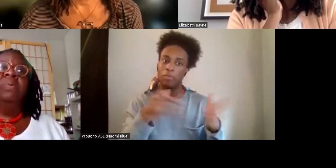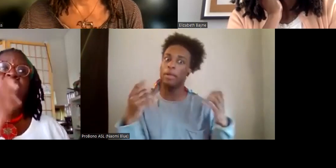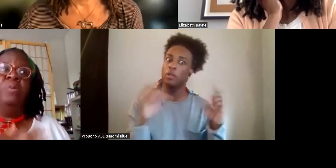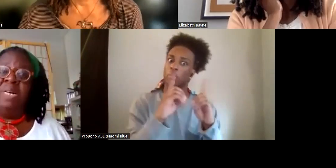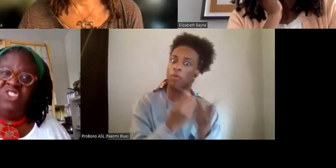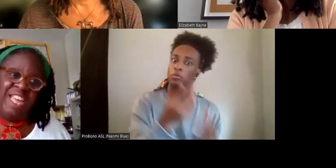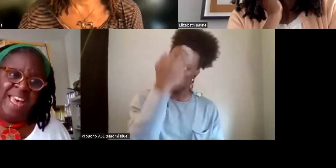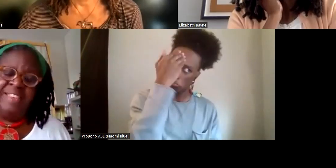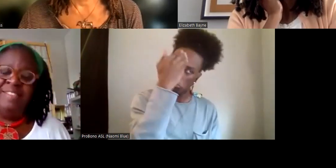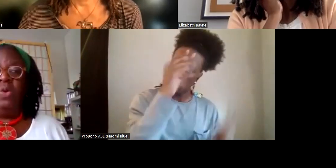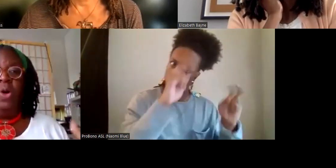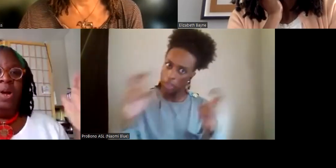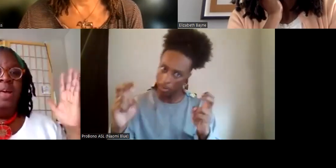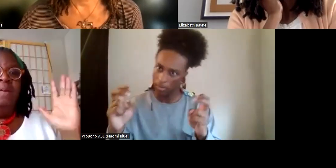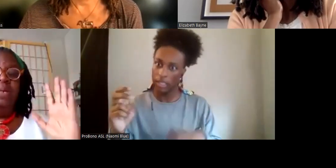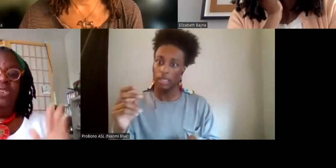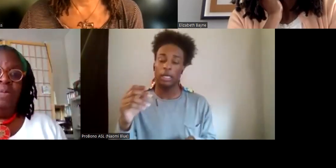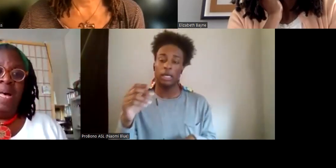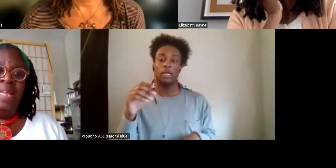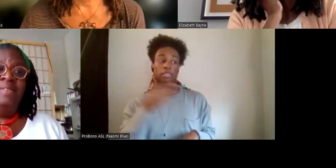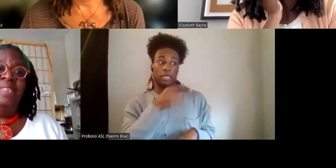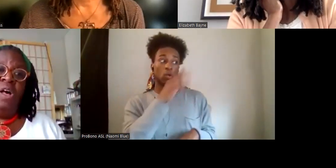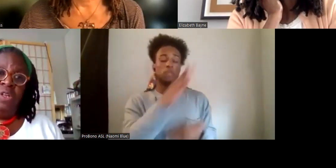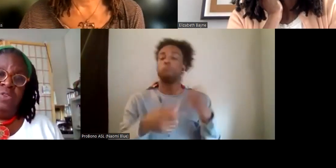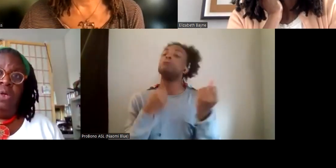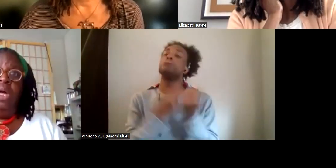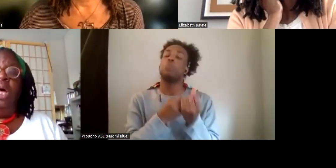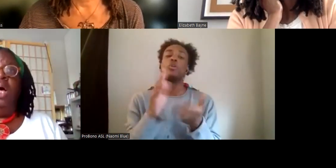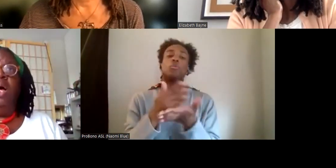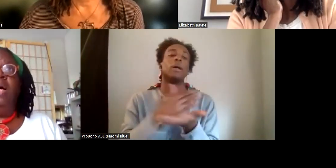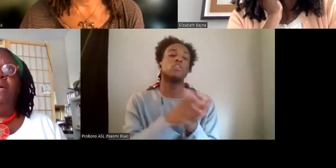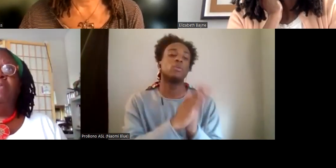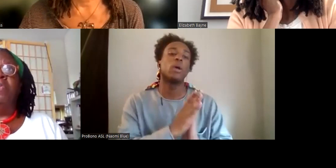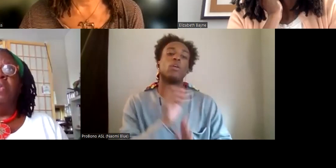will push your budget ask or push your policy also.